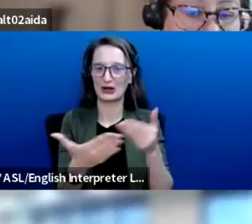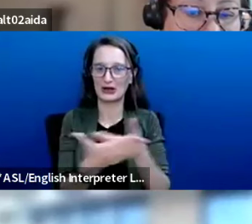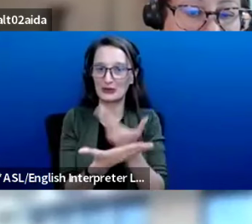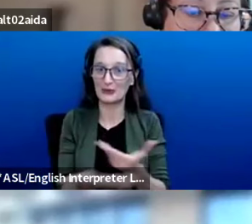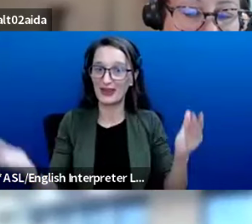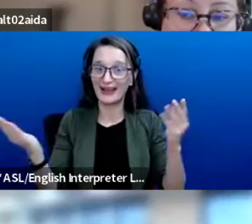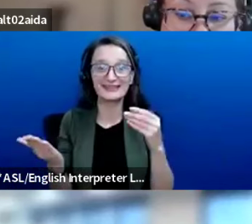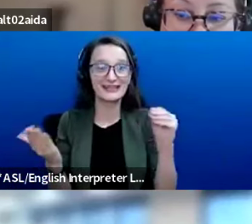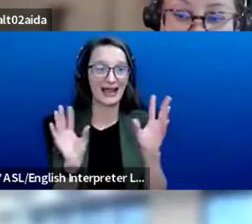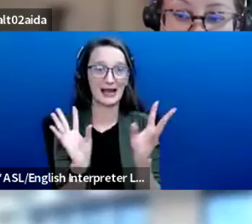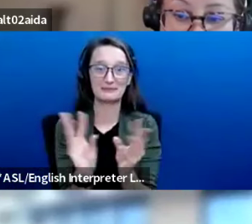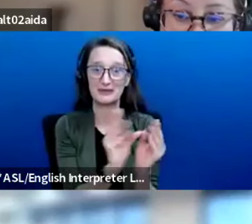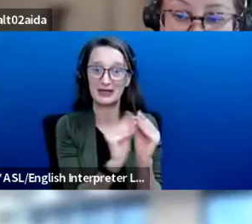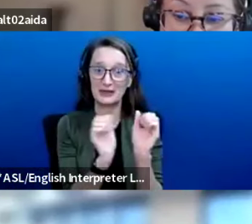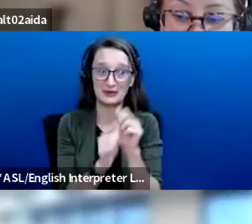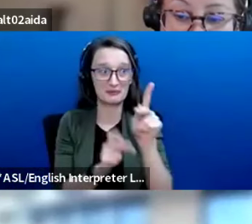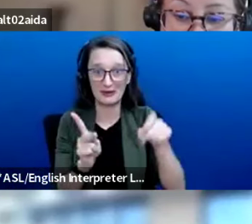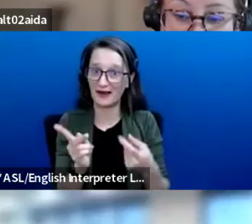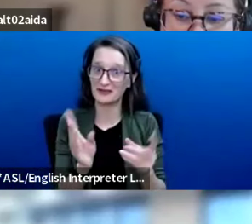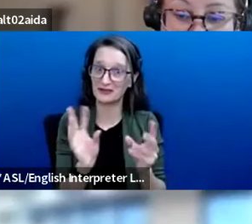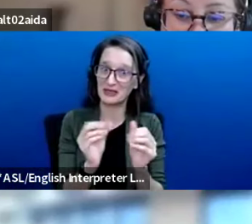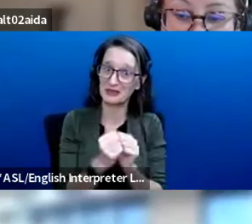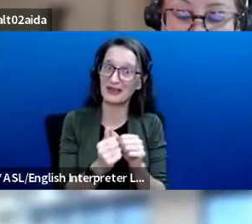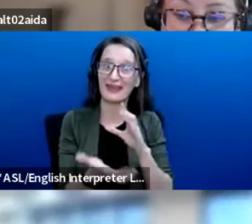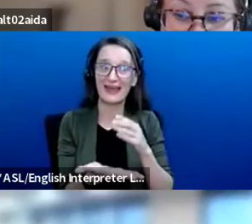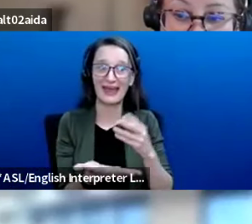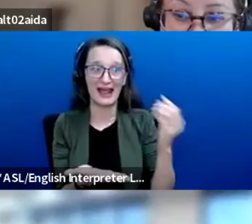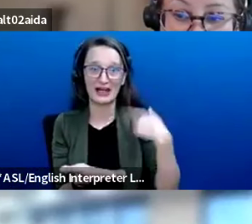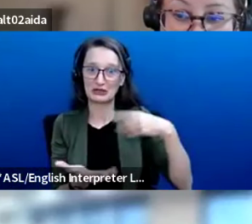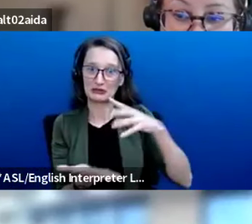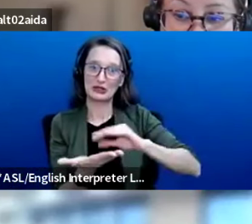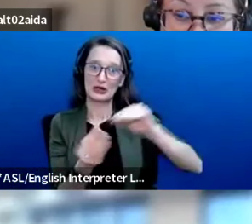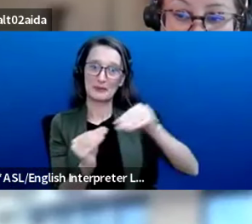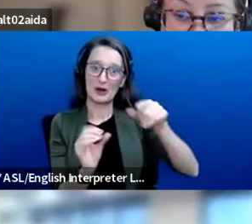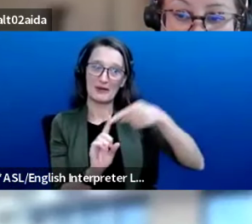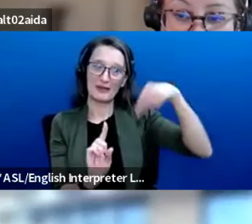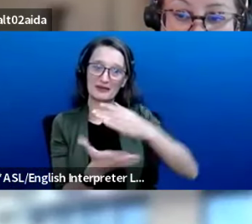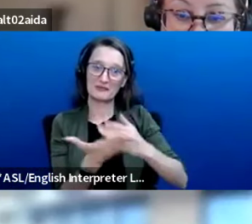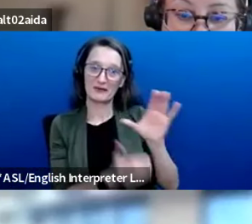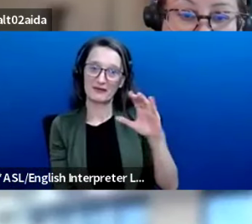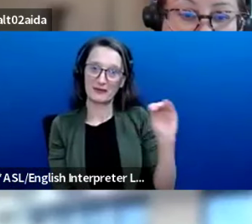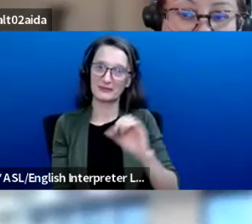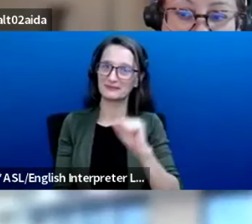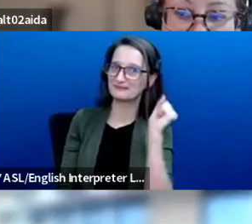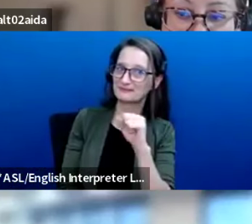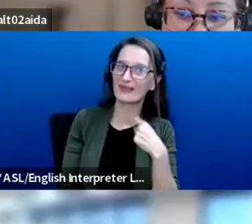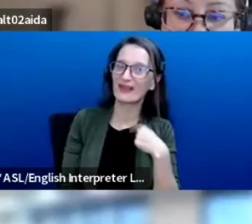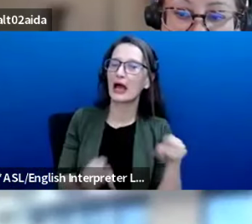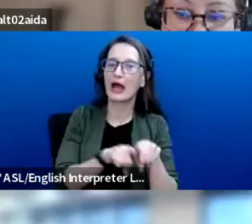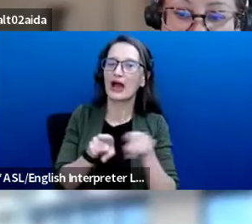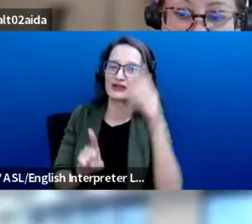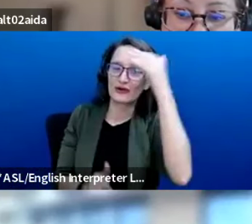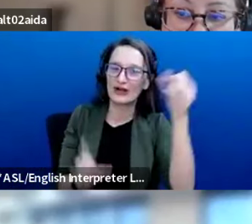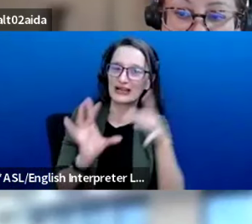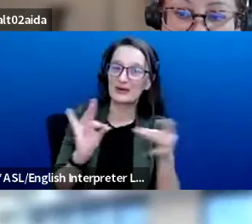with those that I need to meet with and just getting to know this side of the company. Yeah. So I also forgot to mention that Monet's